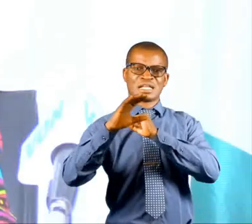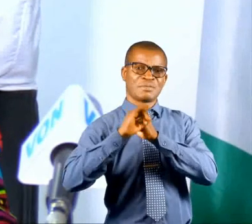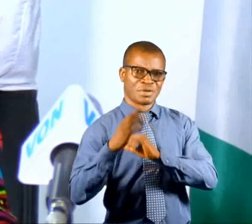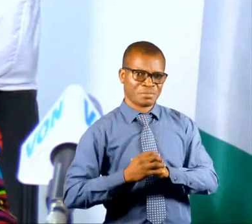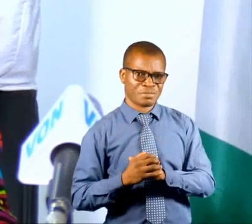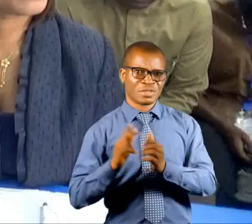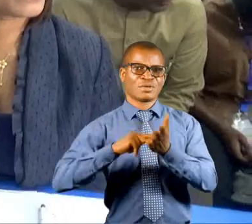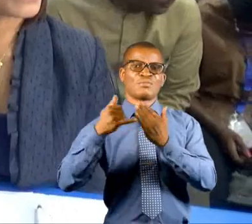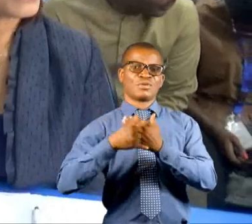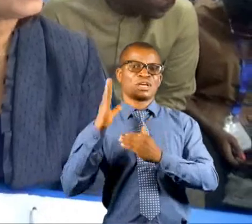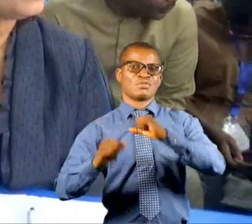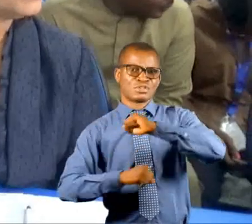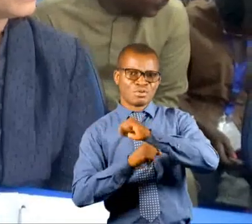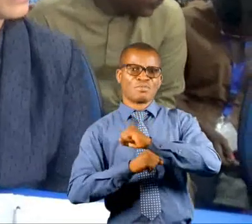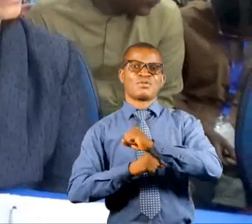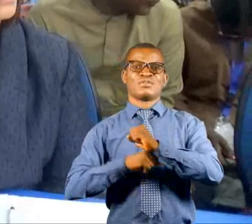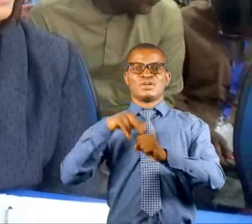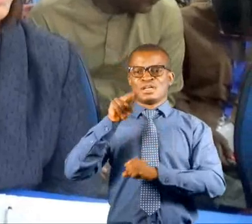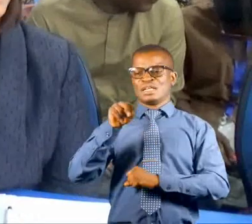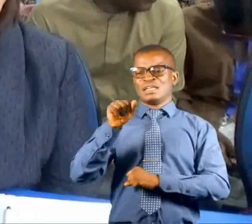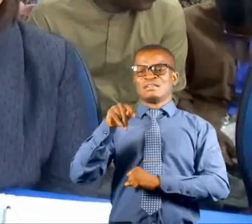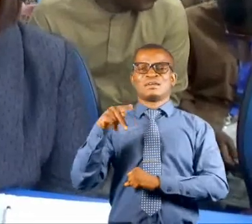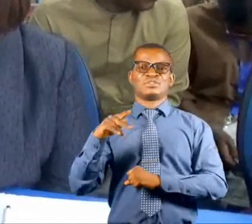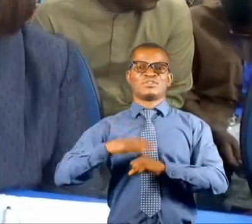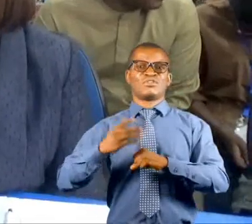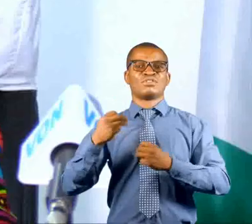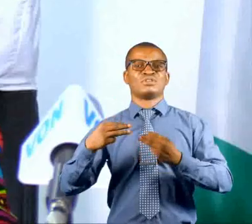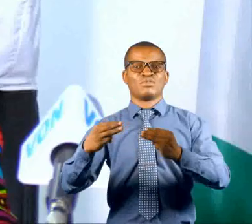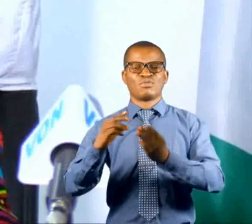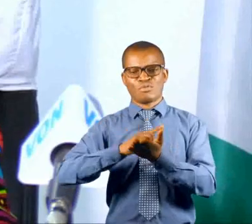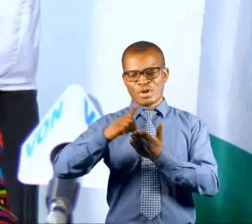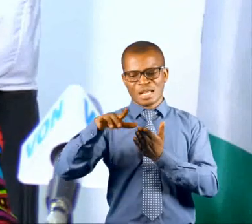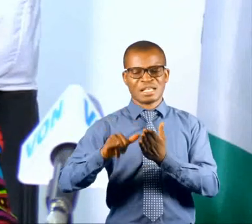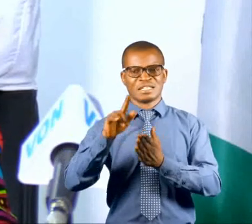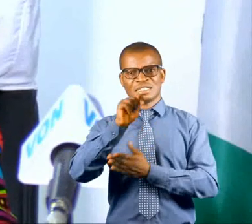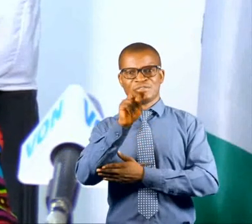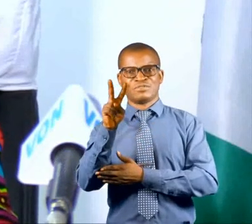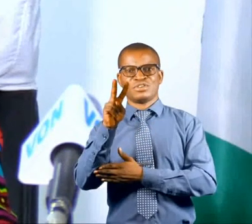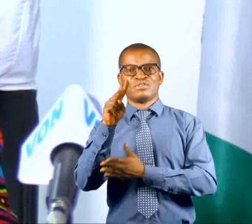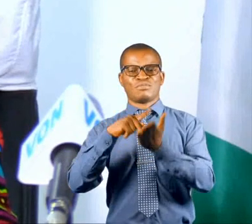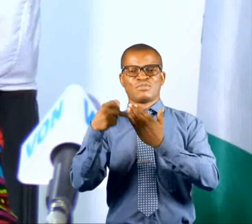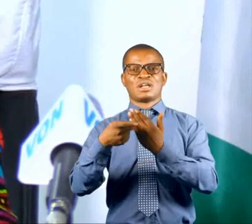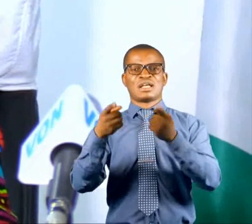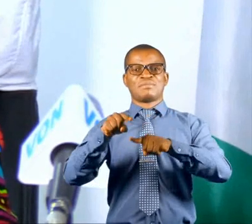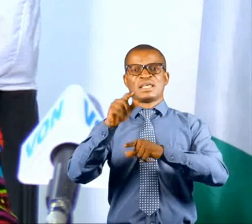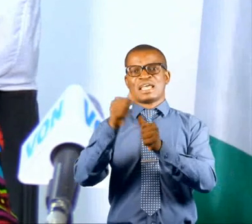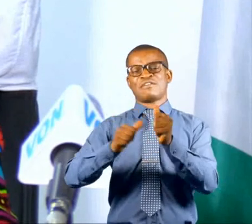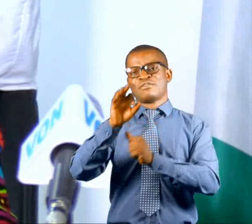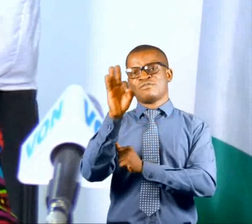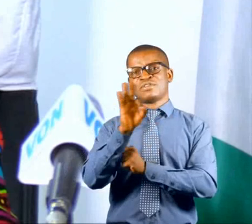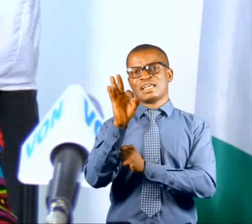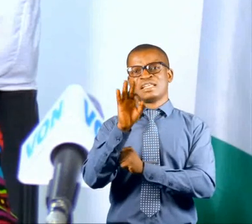Persons Road campaign. The project will support the ongoing NAPTIP On The Move weekly television program, which currently airs